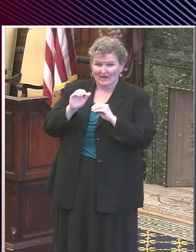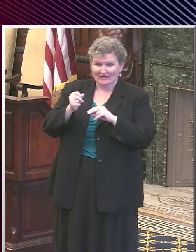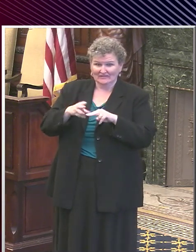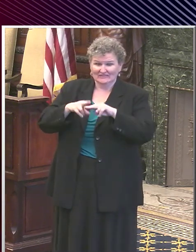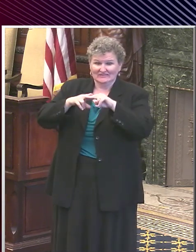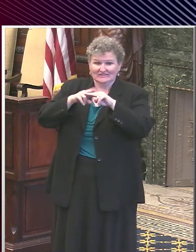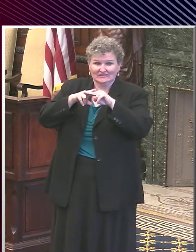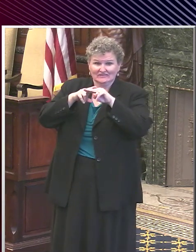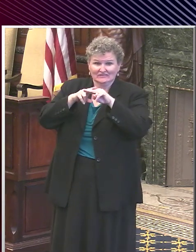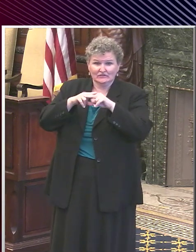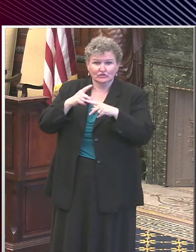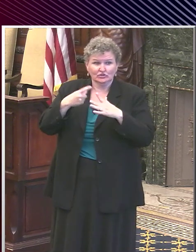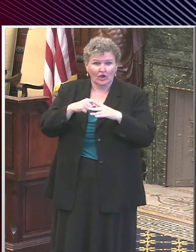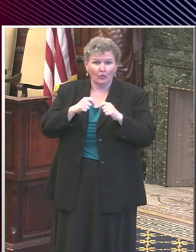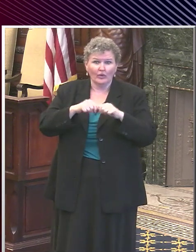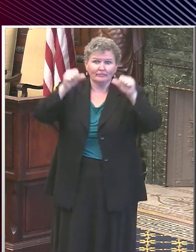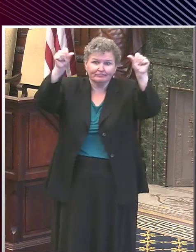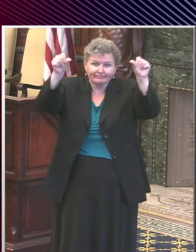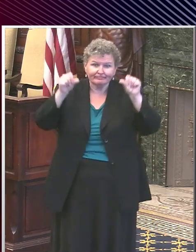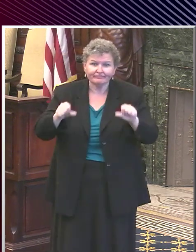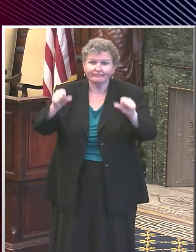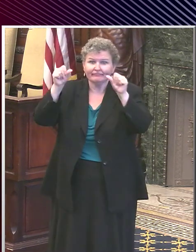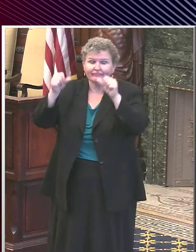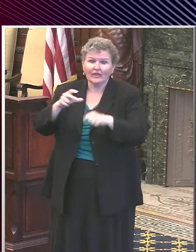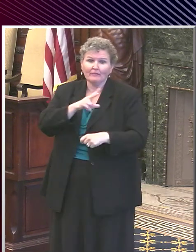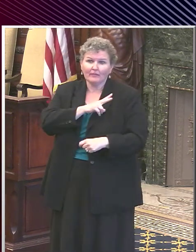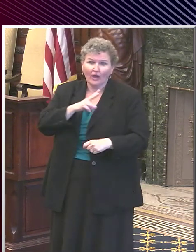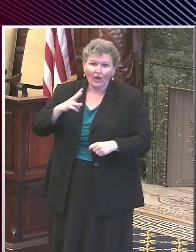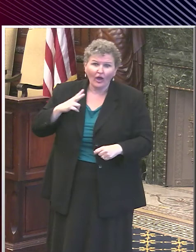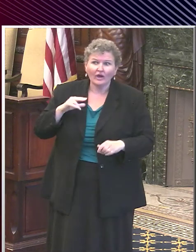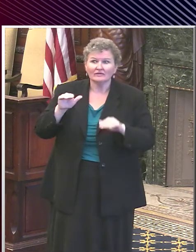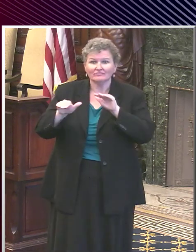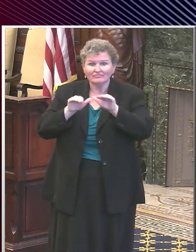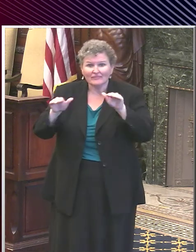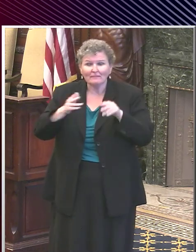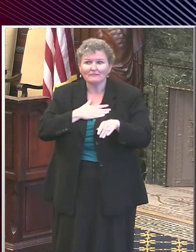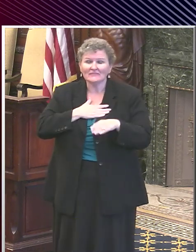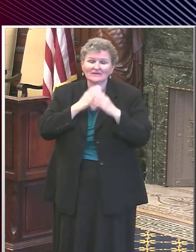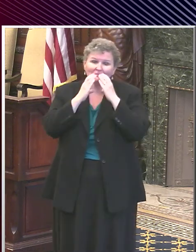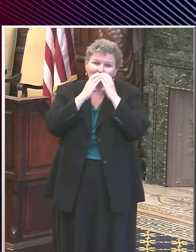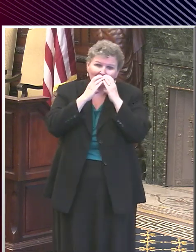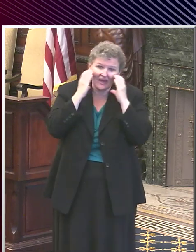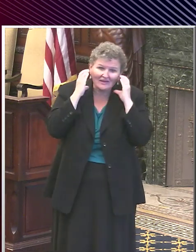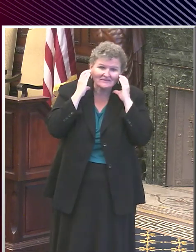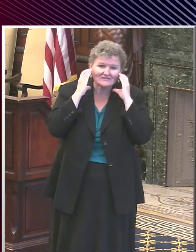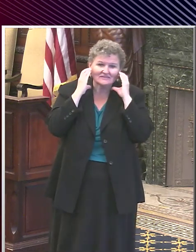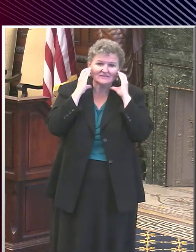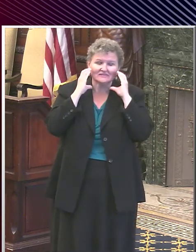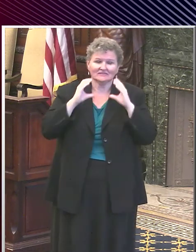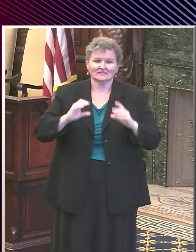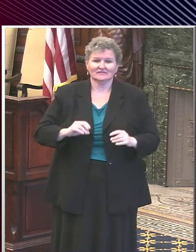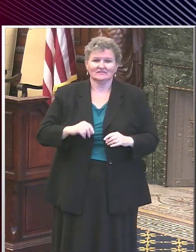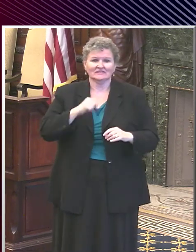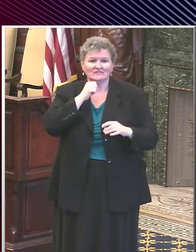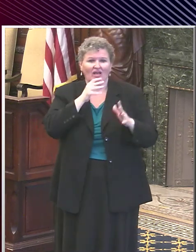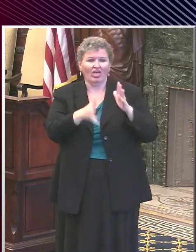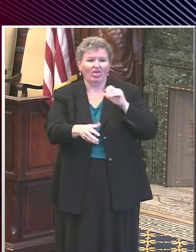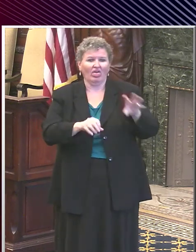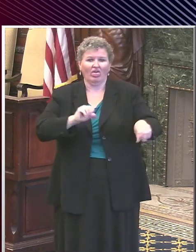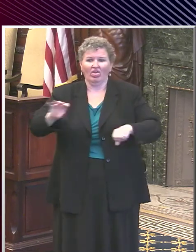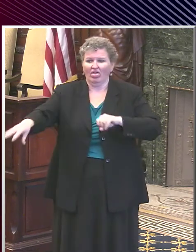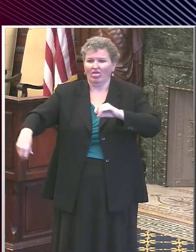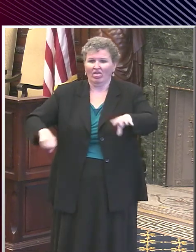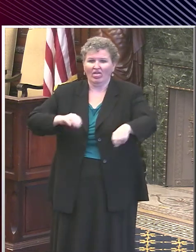our parks to alert folks to wear a mask and to not leave this huge pile of trash in Philadelphia?